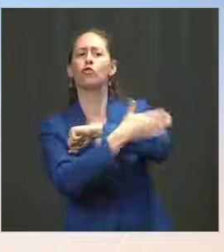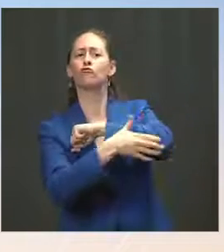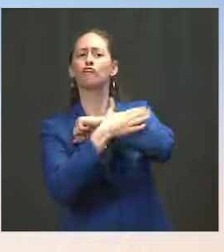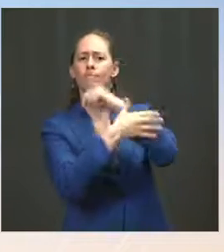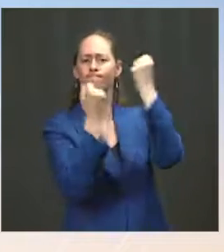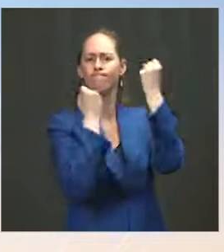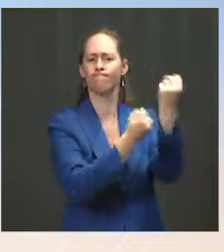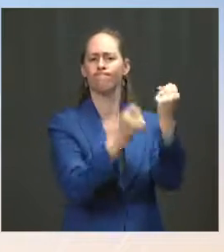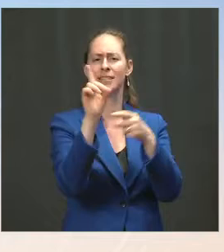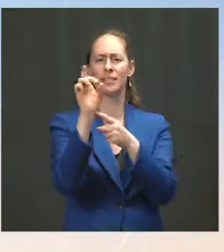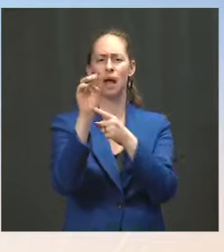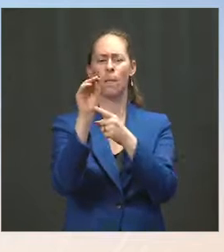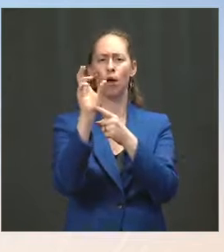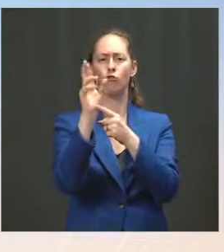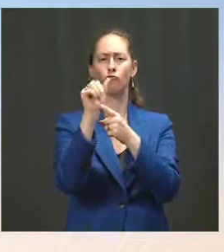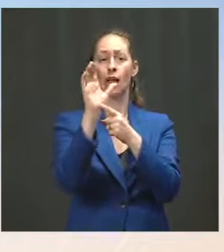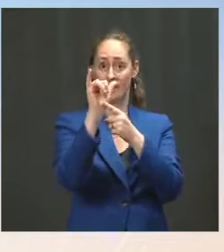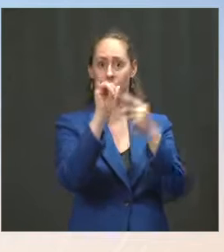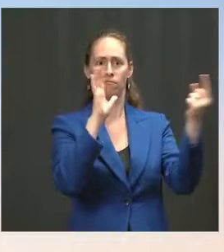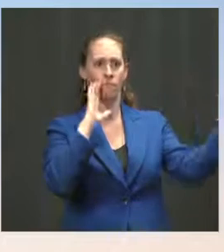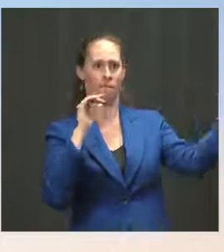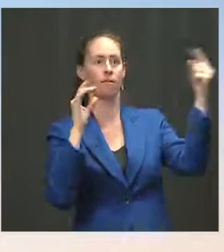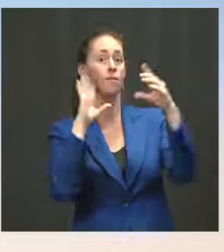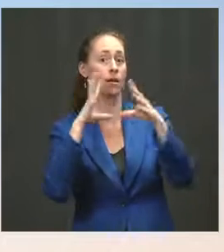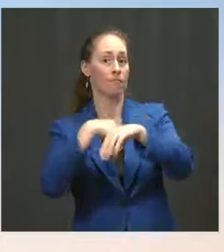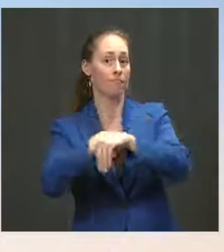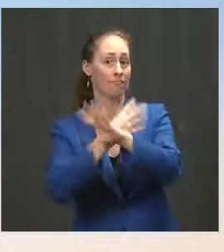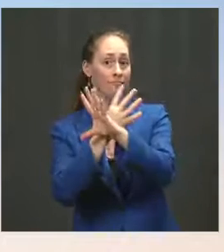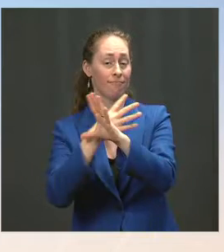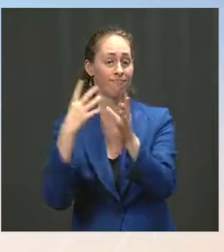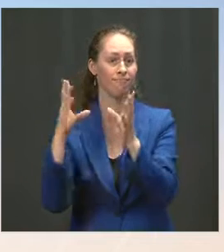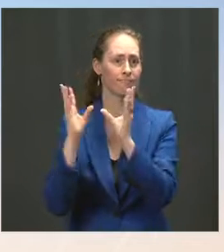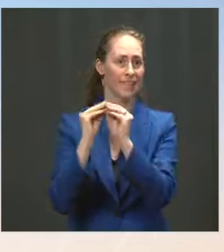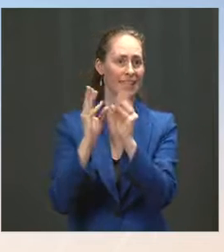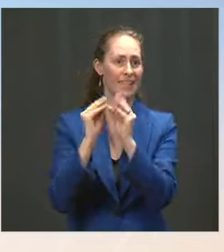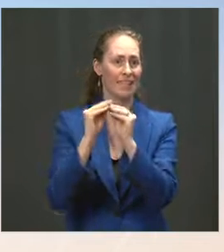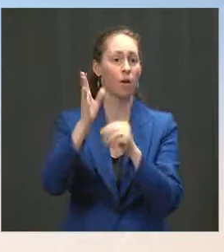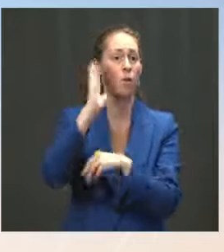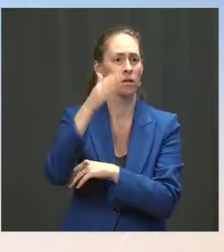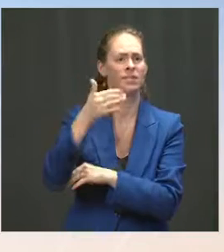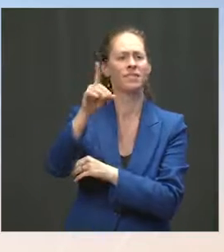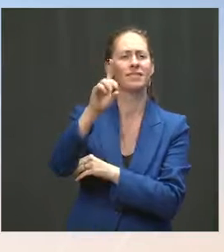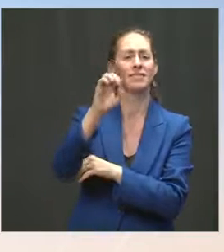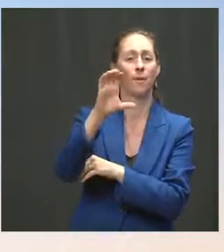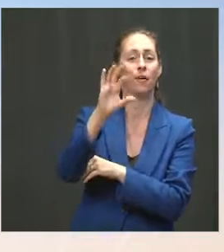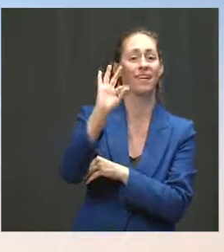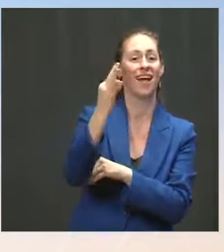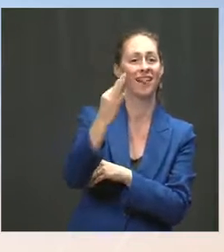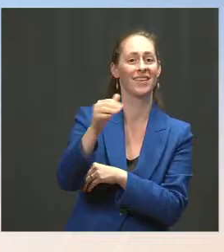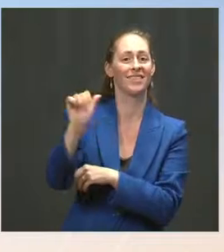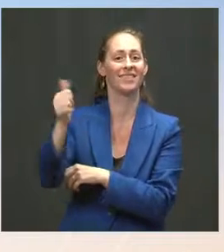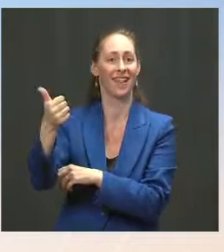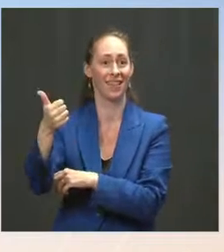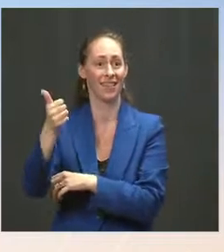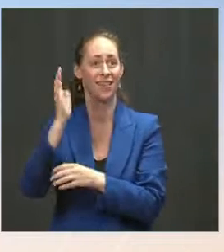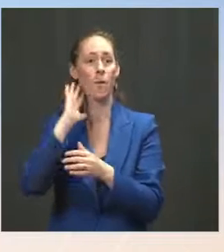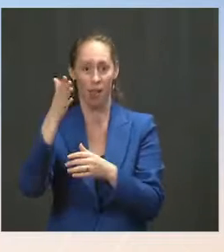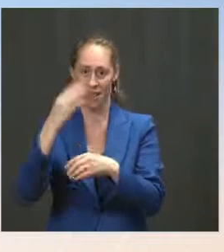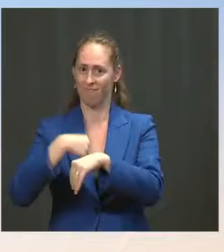to take place on December 9th and 10th, will galvanize commitments and initiatives across three principal themes: defending